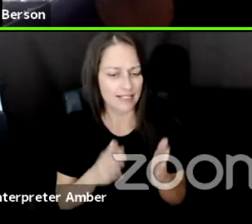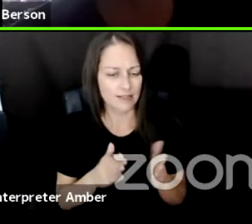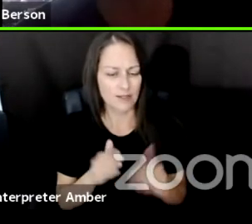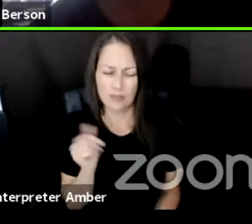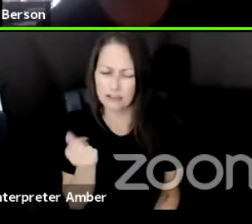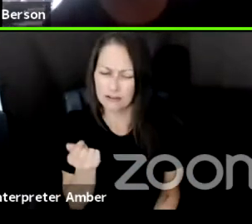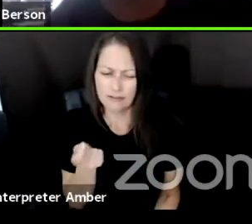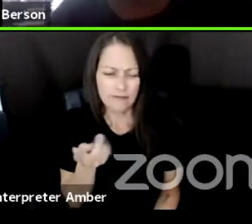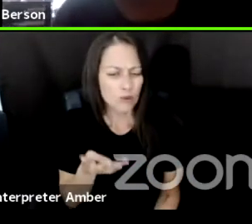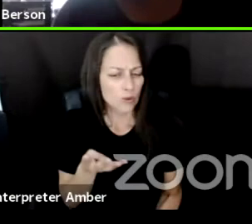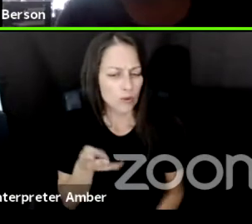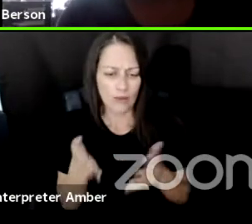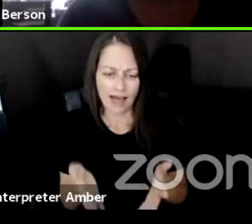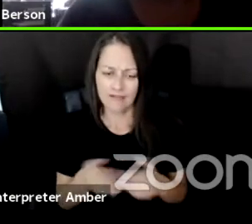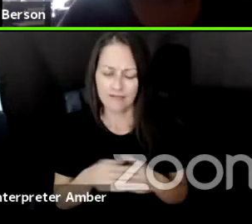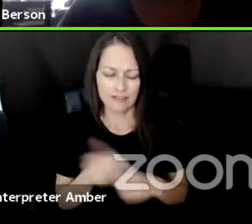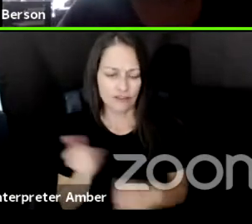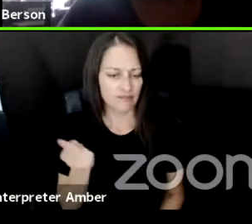few.